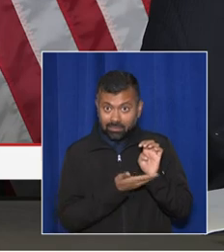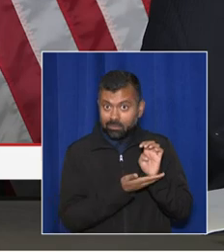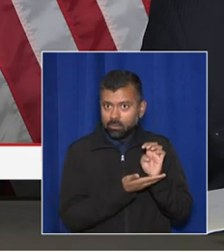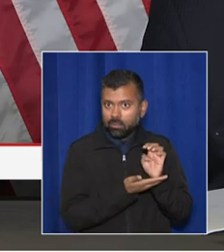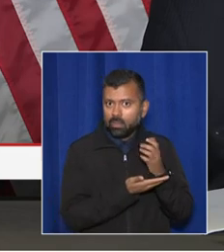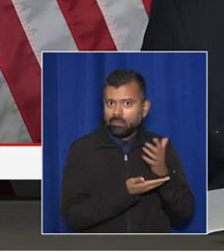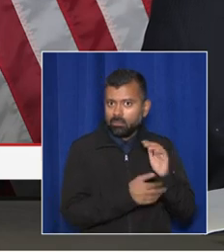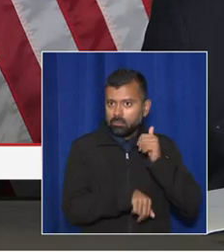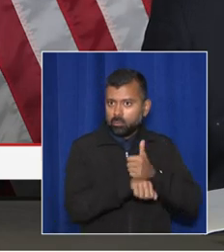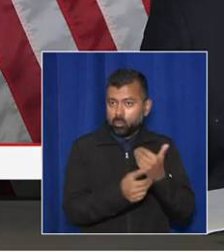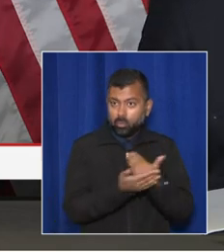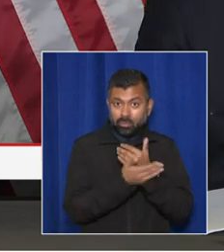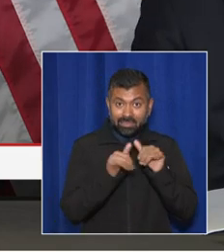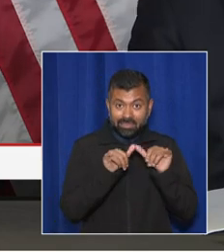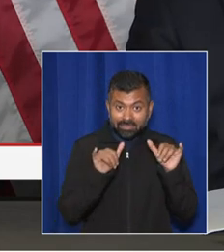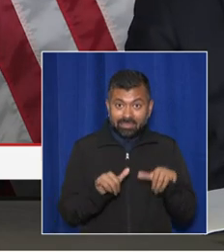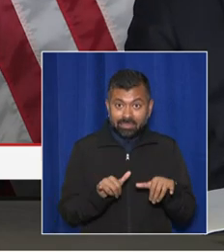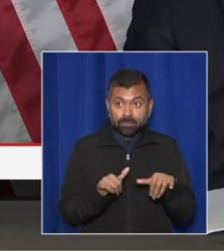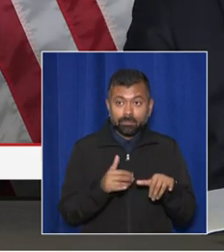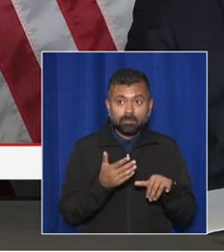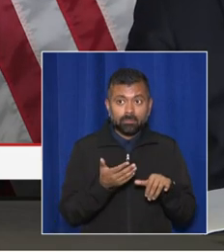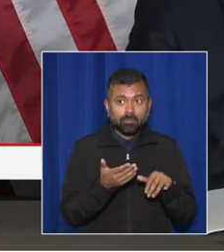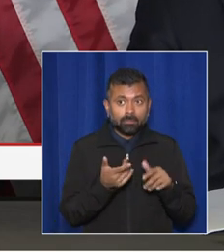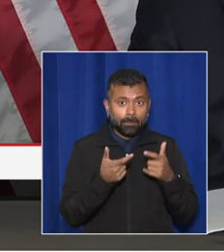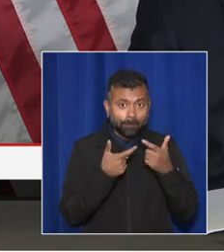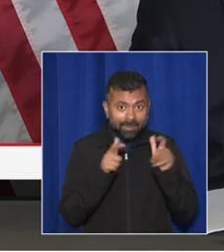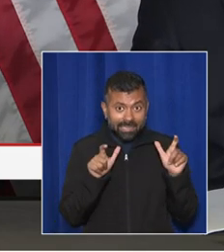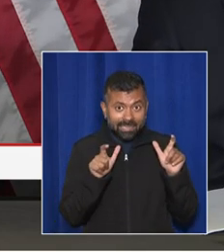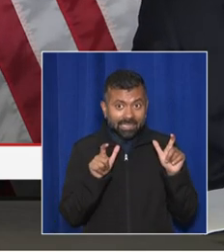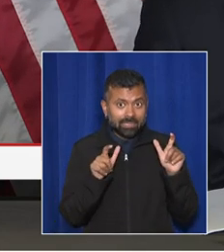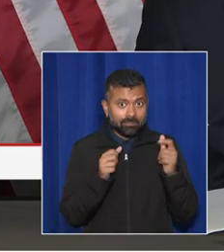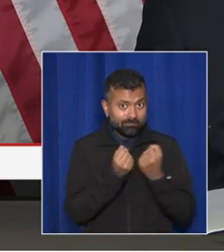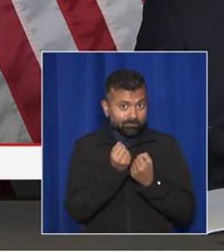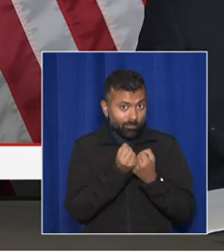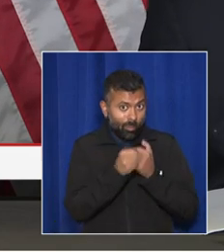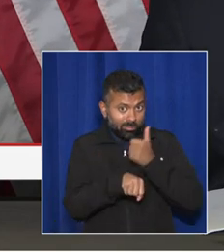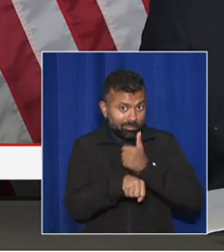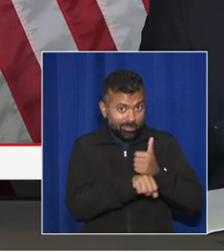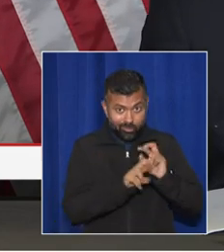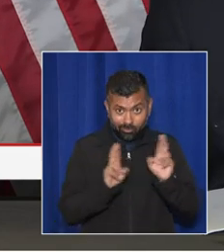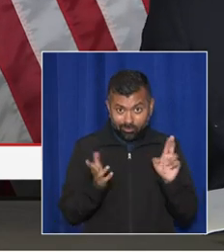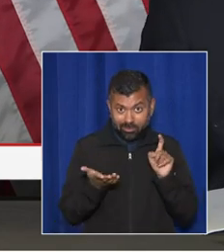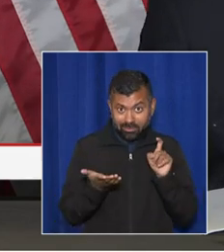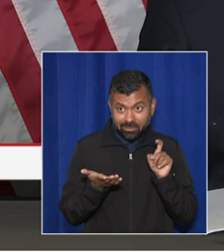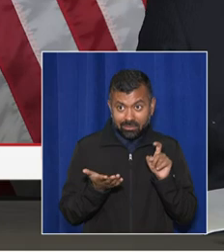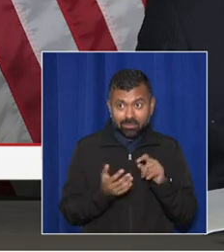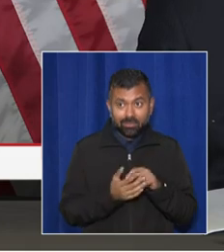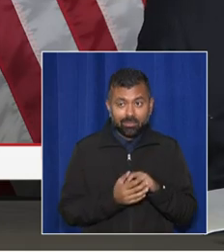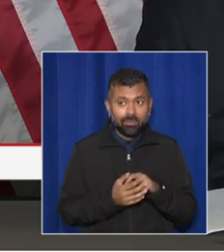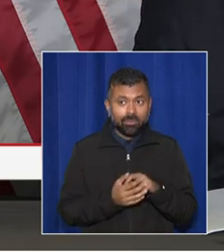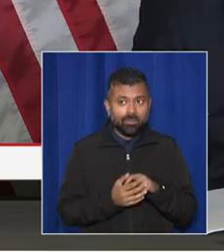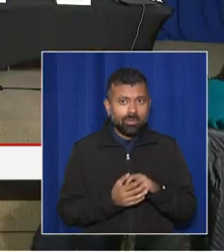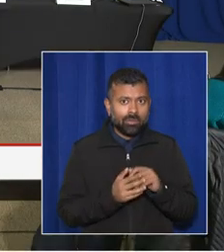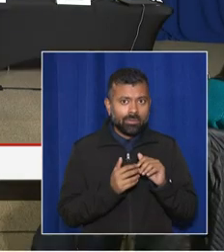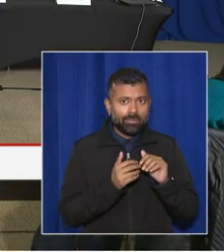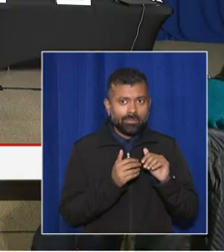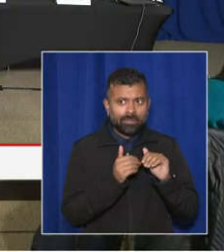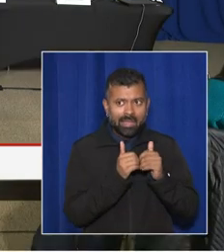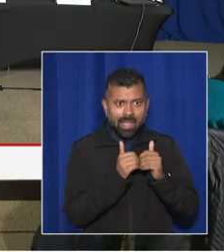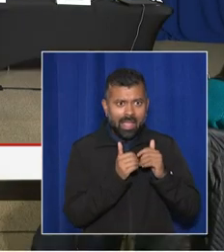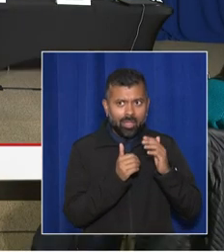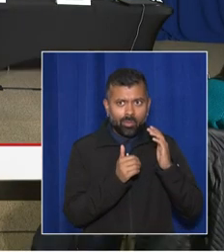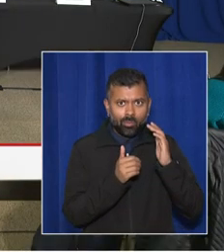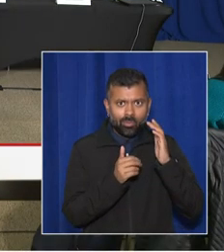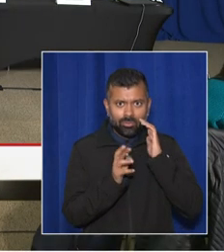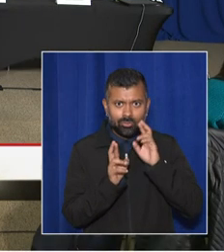big pressure on our unemployment system and how we're planning to be ready. Yep, so